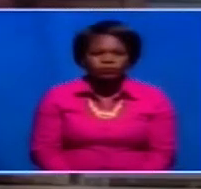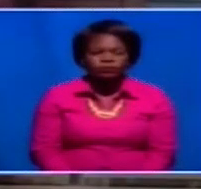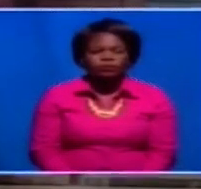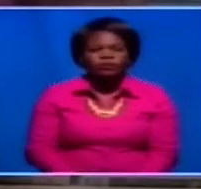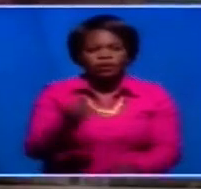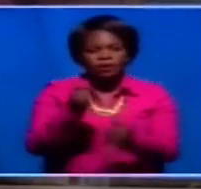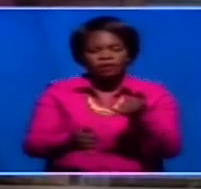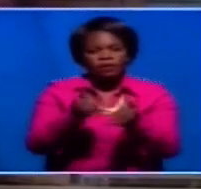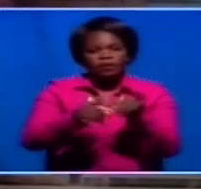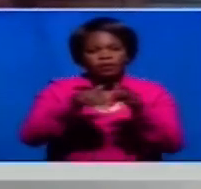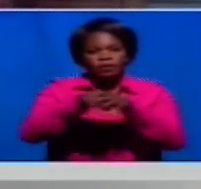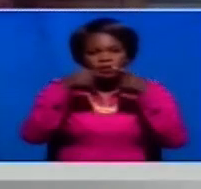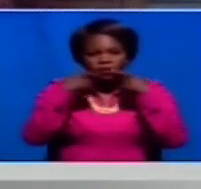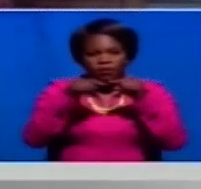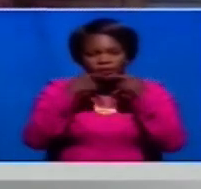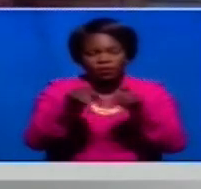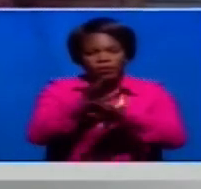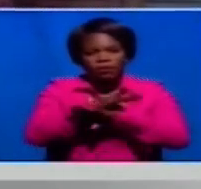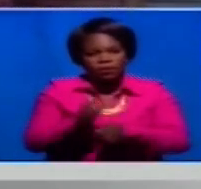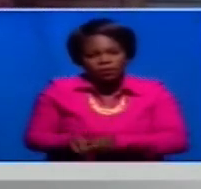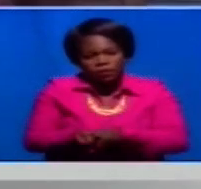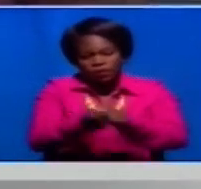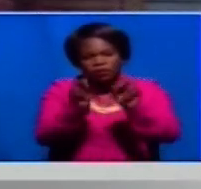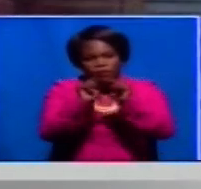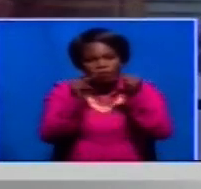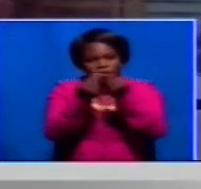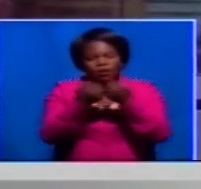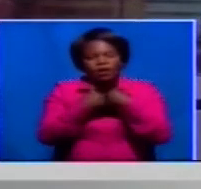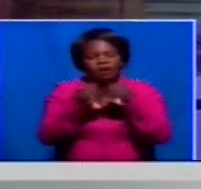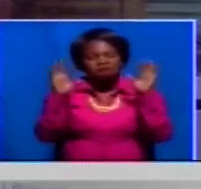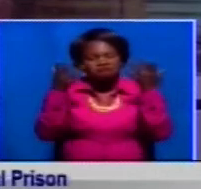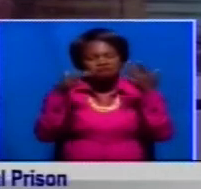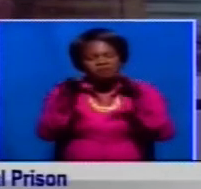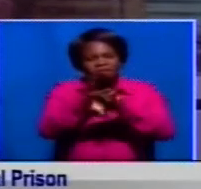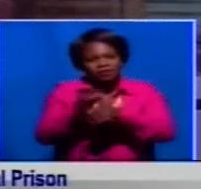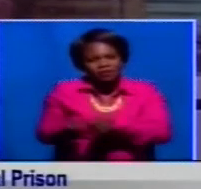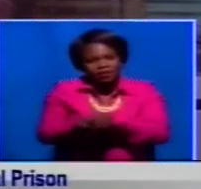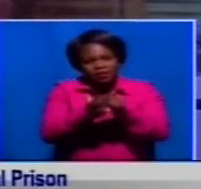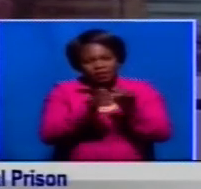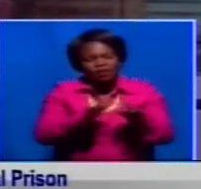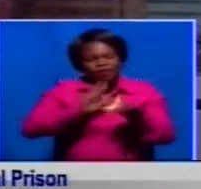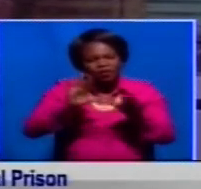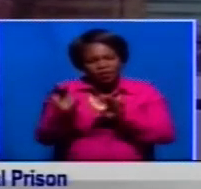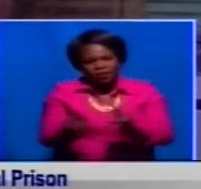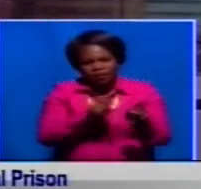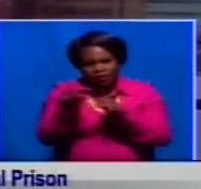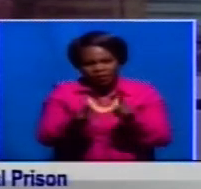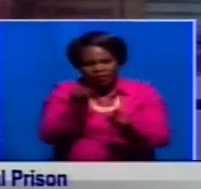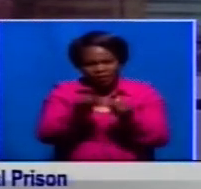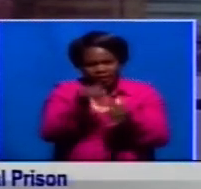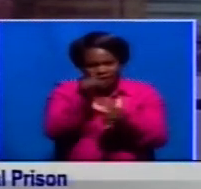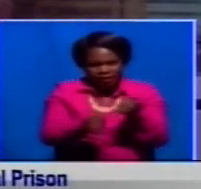Finally, in the news, the Zambia Golf Union has commended Zambian golfer Aaron Simfukwe Jr.'s performance at the